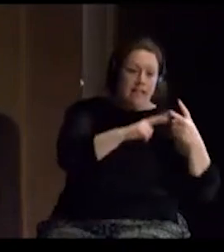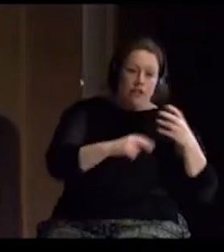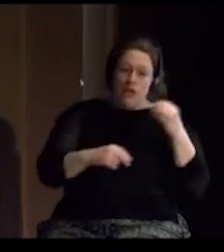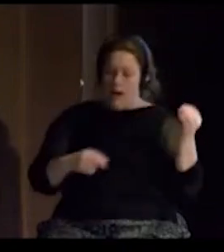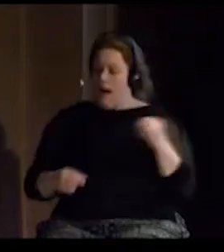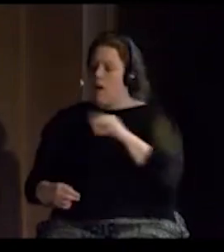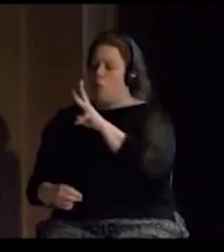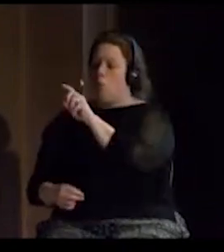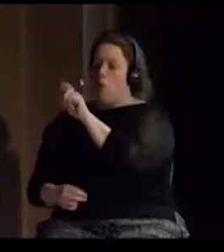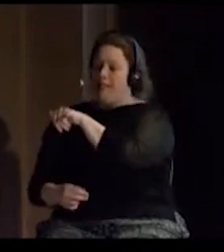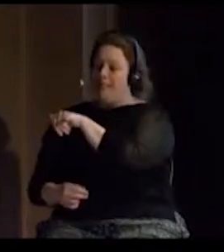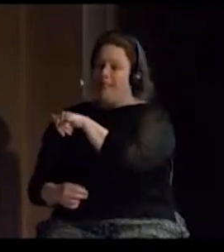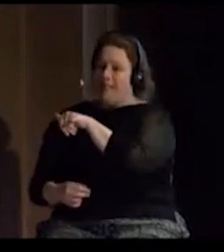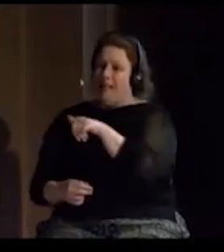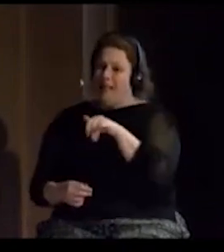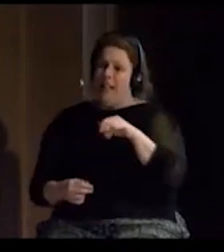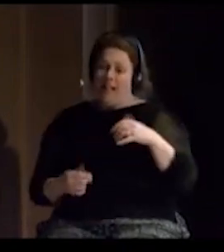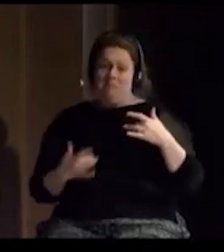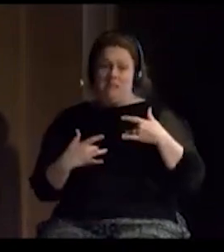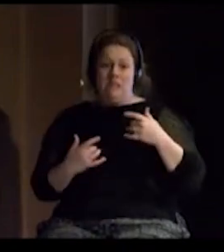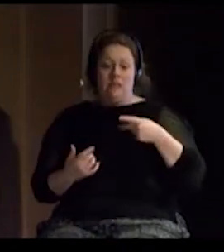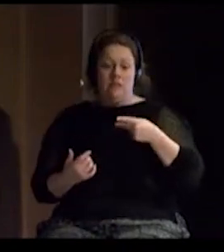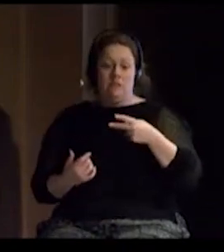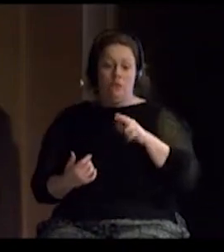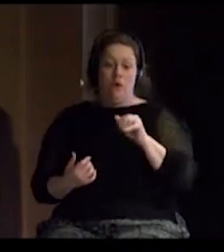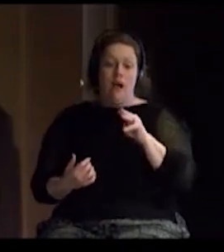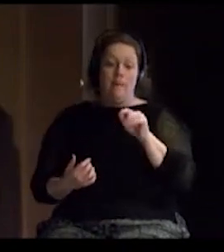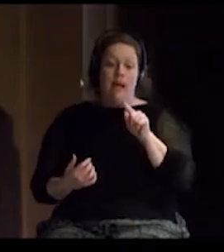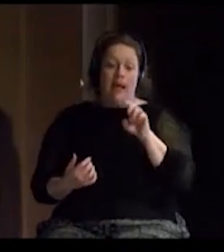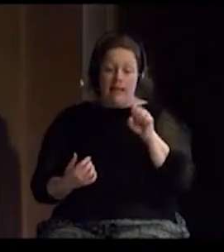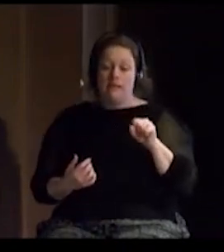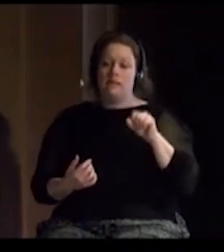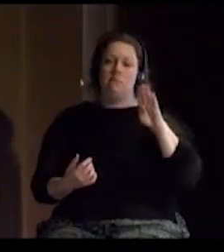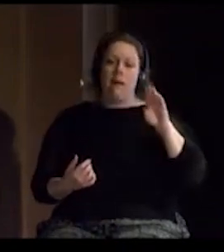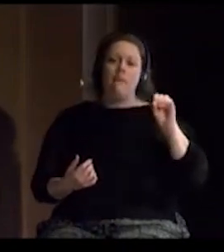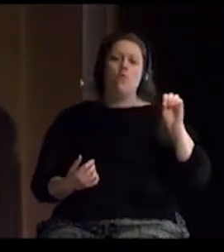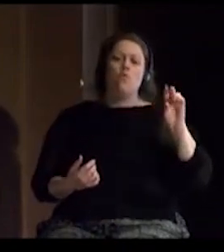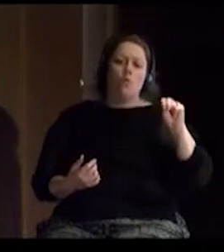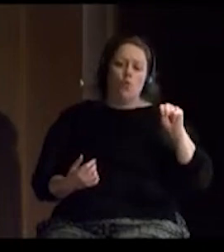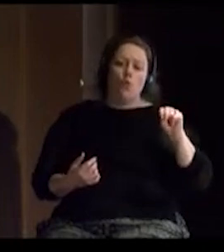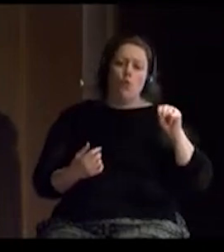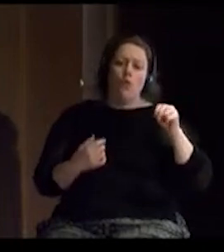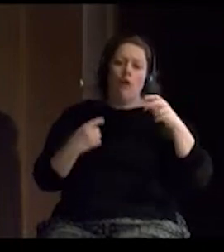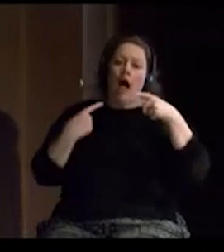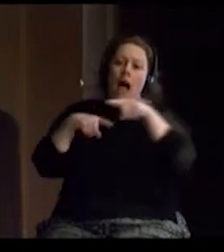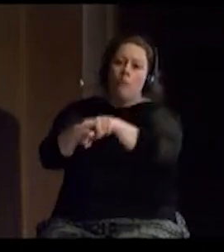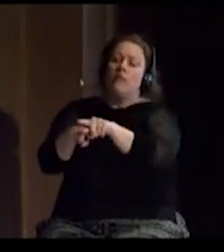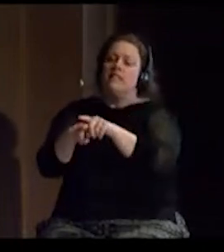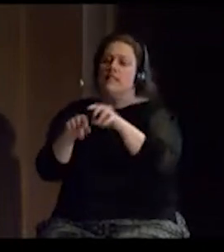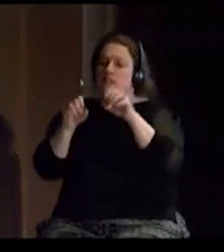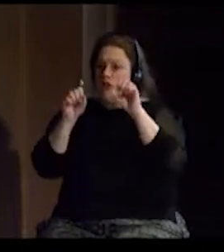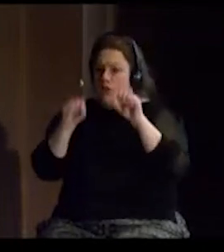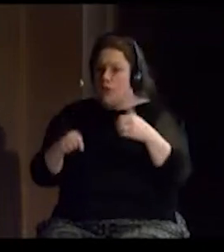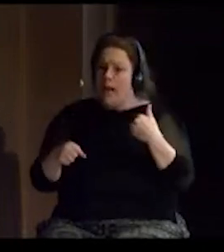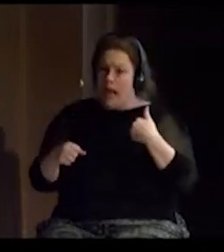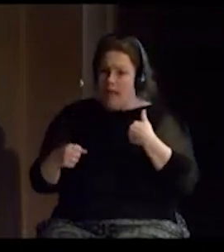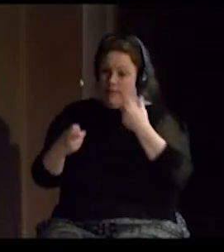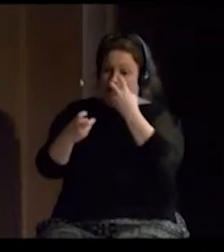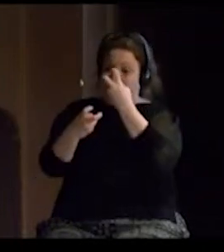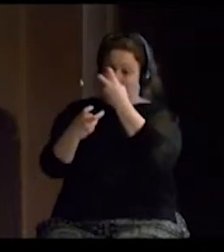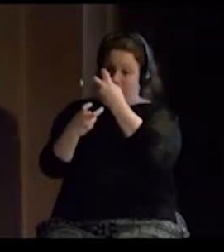at least in some primates, in baboon hybrid zones, for example, you can have actually the